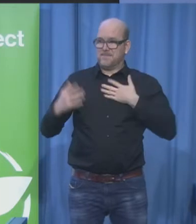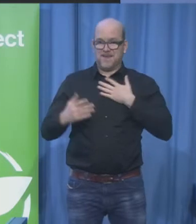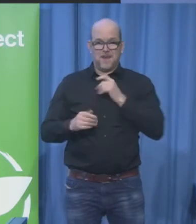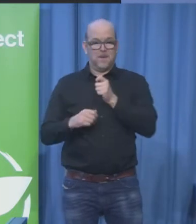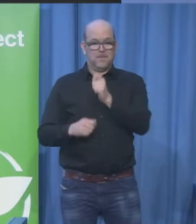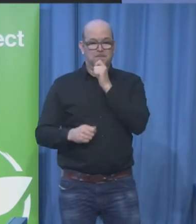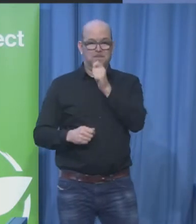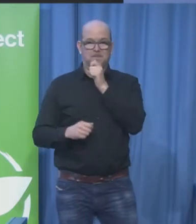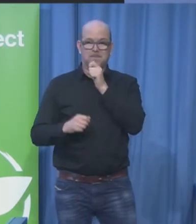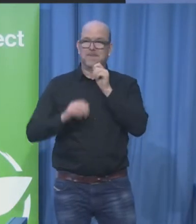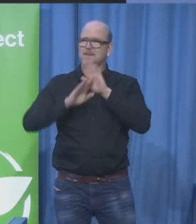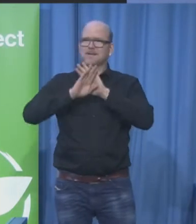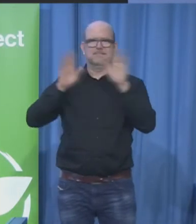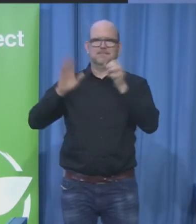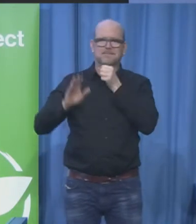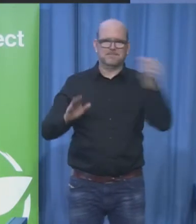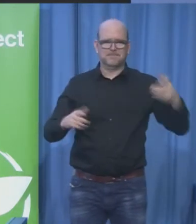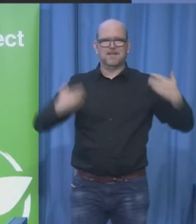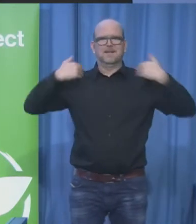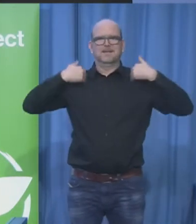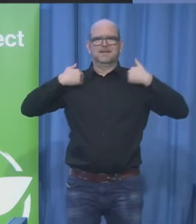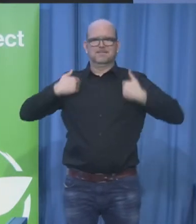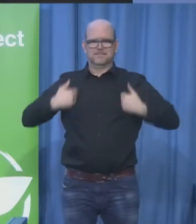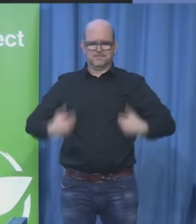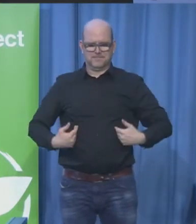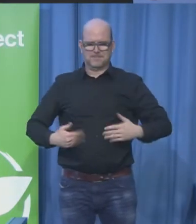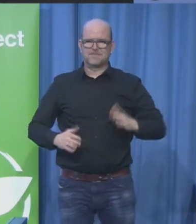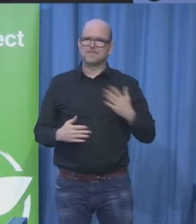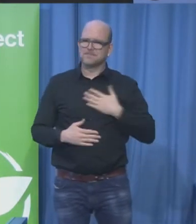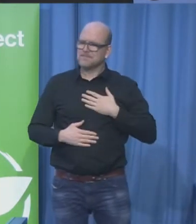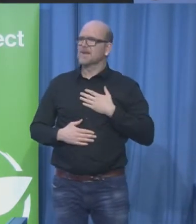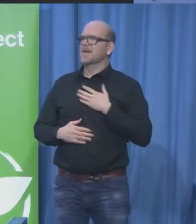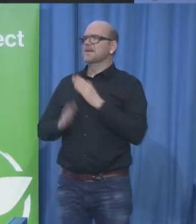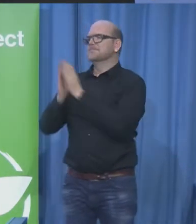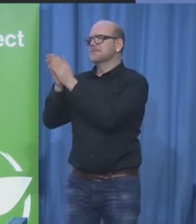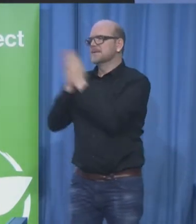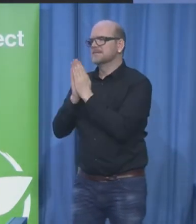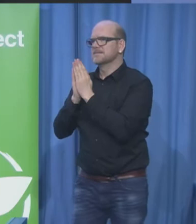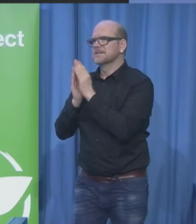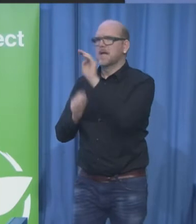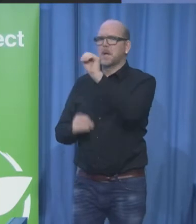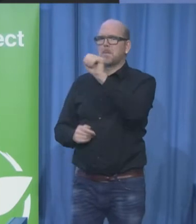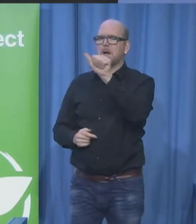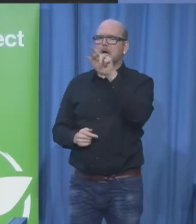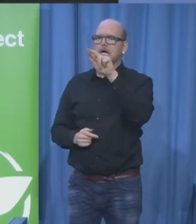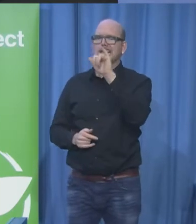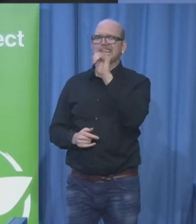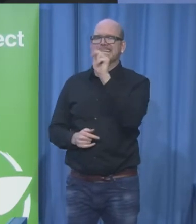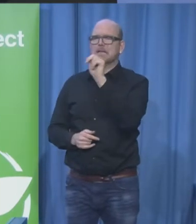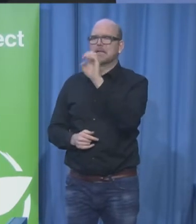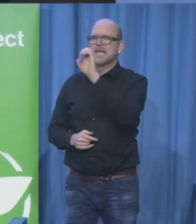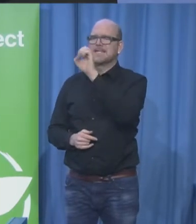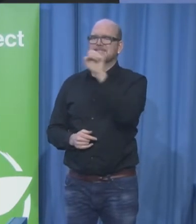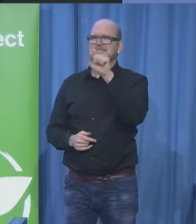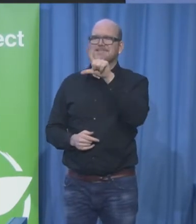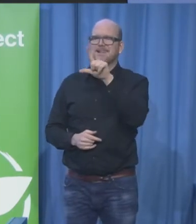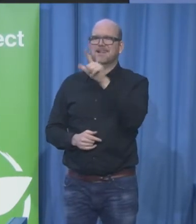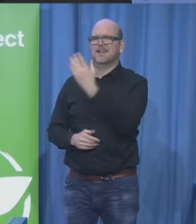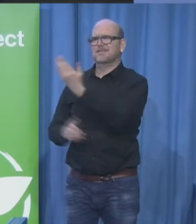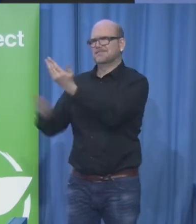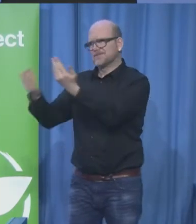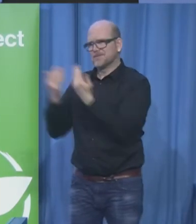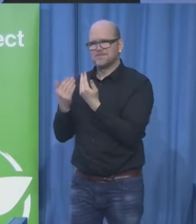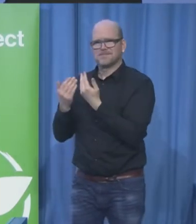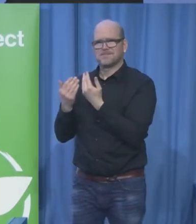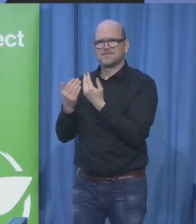to officially close our conference. Genuinely, from my bottom of my heart, I always get emotional at this point. Thank you so very, very much,